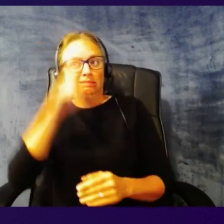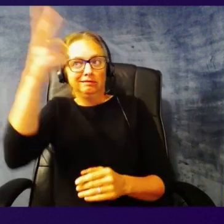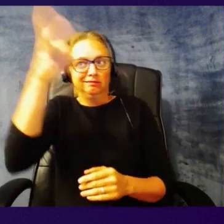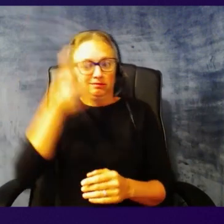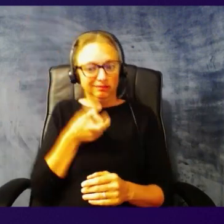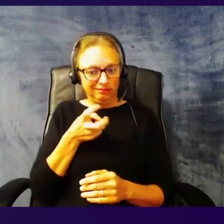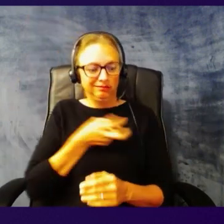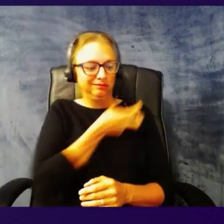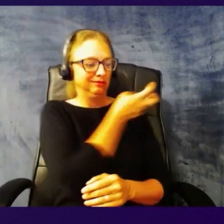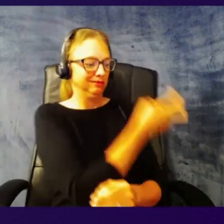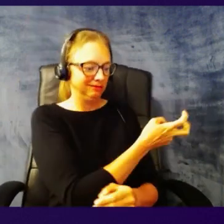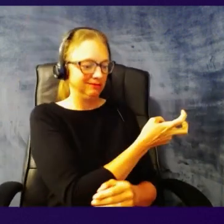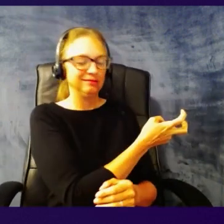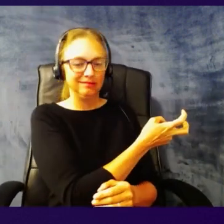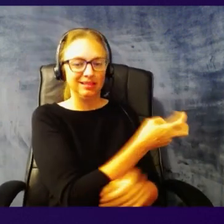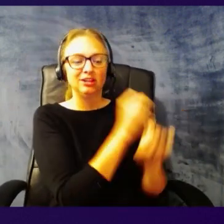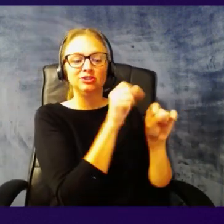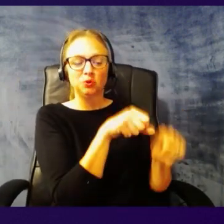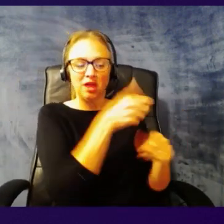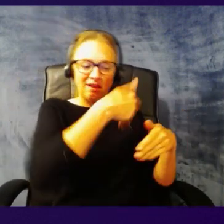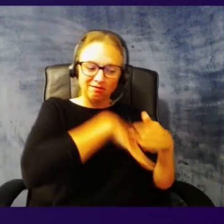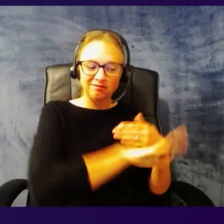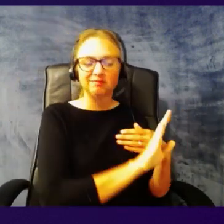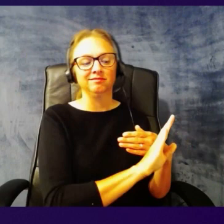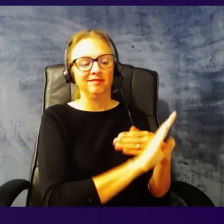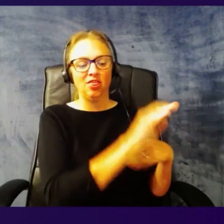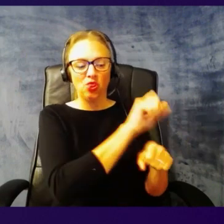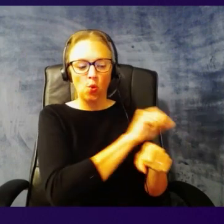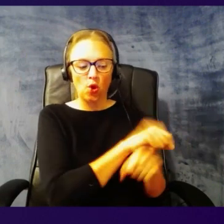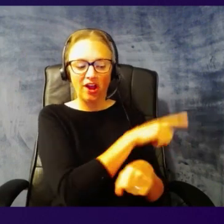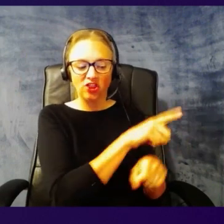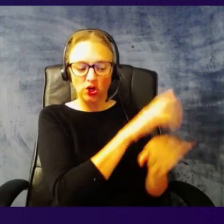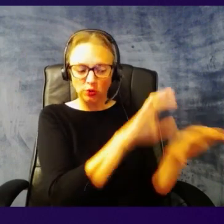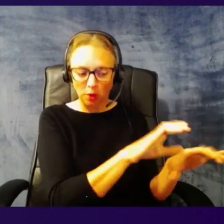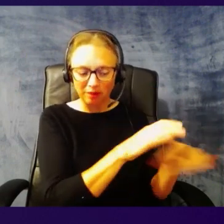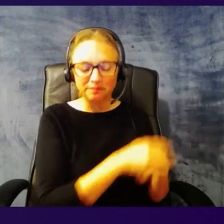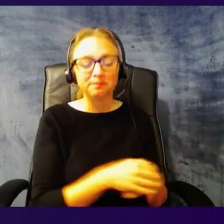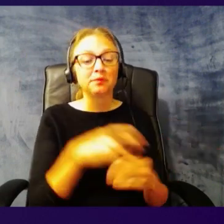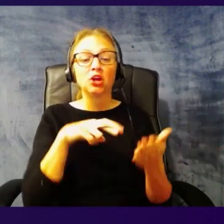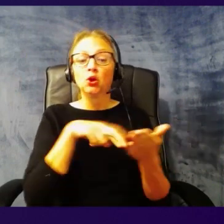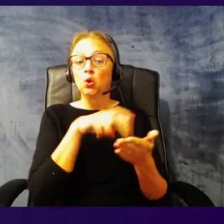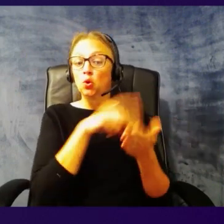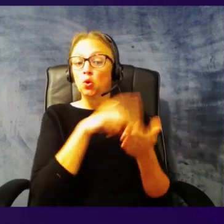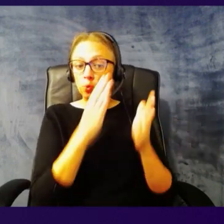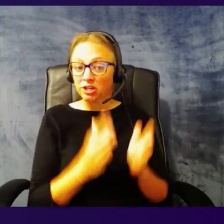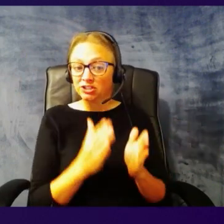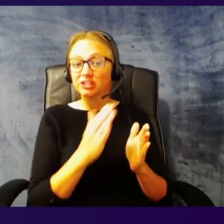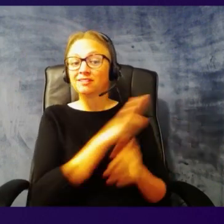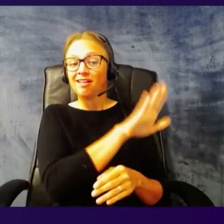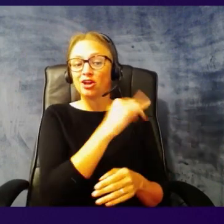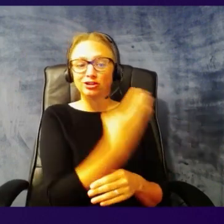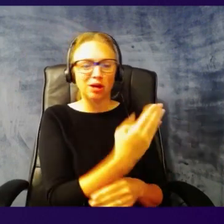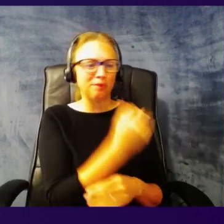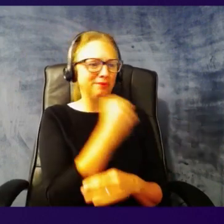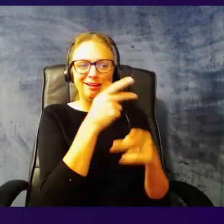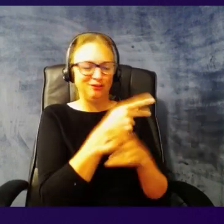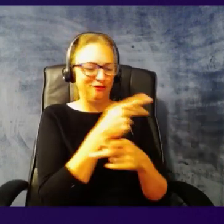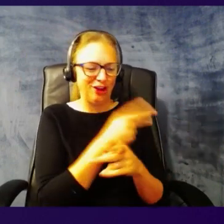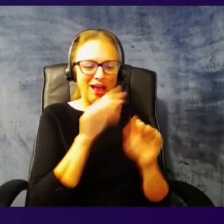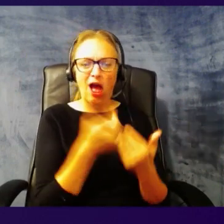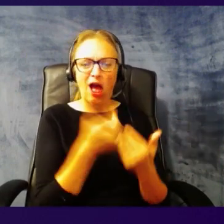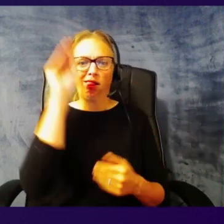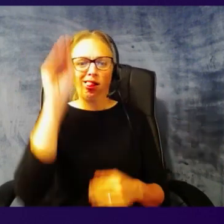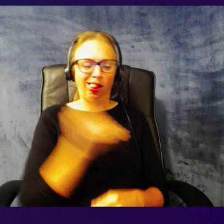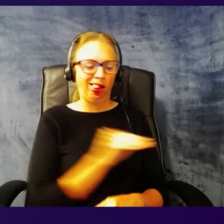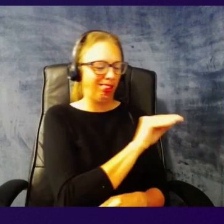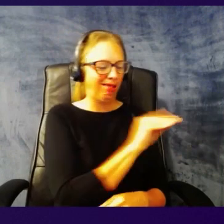so they can include it in the work that they're doing. And and these researchers, right, their job is not to figure out how to move data, right? They